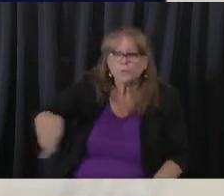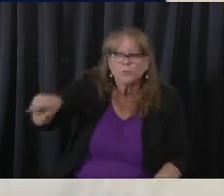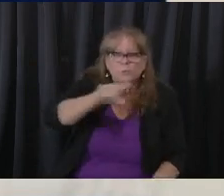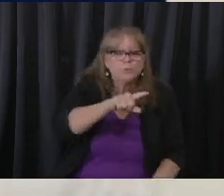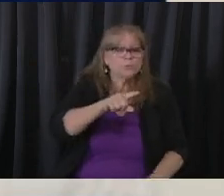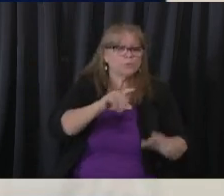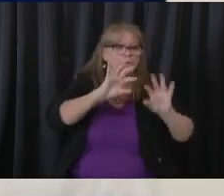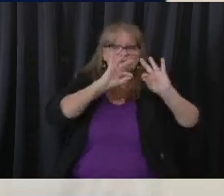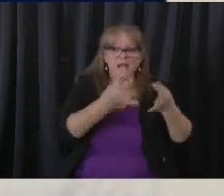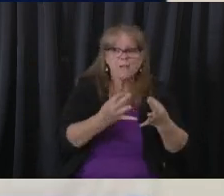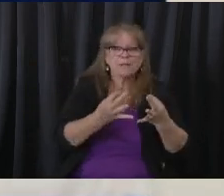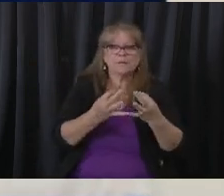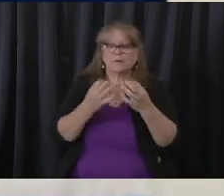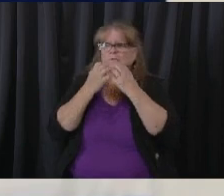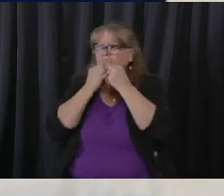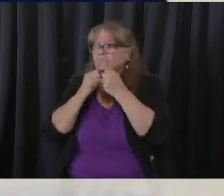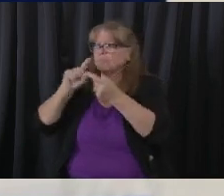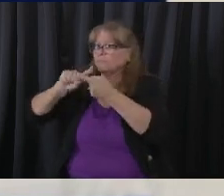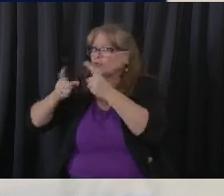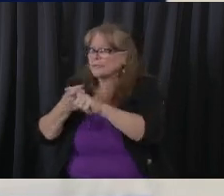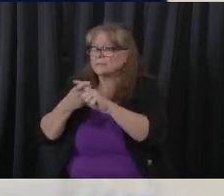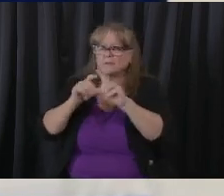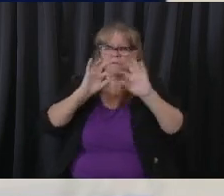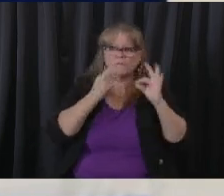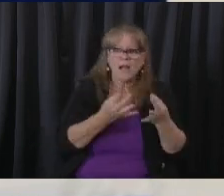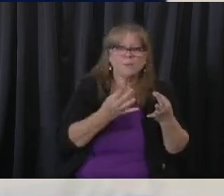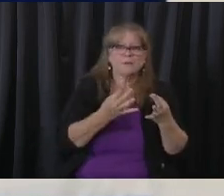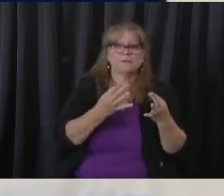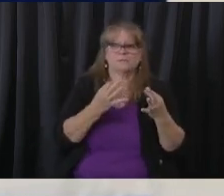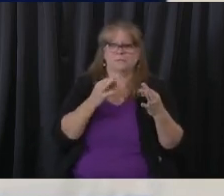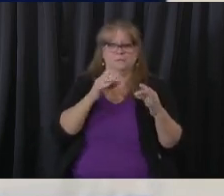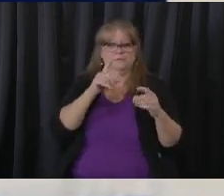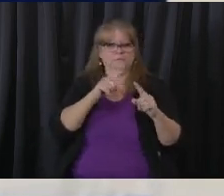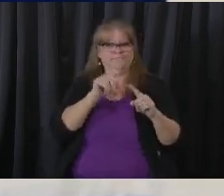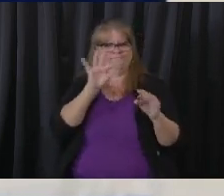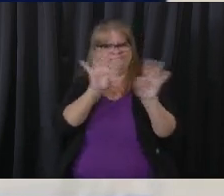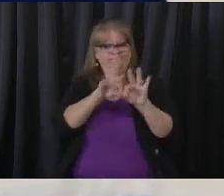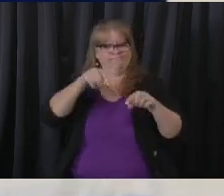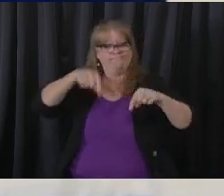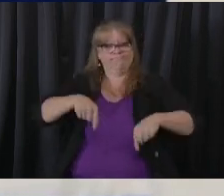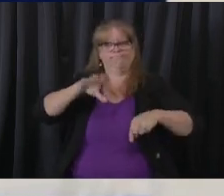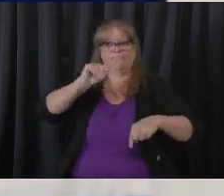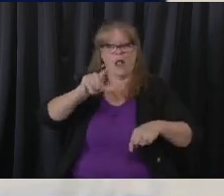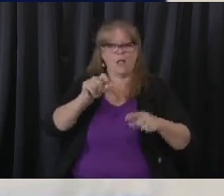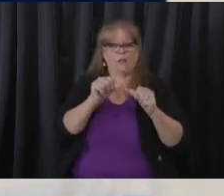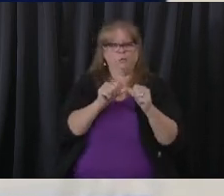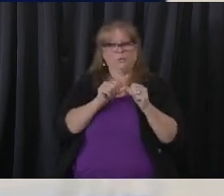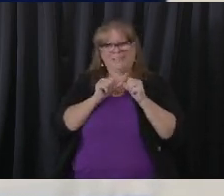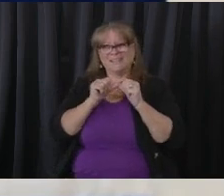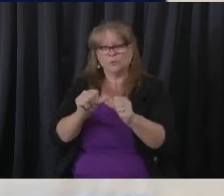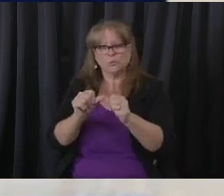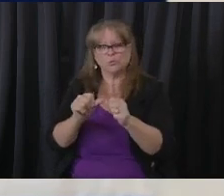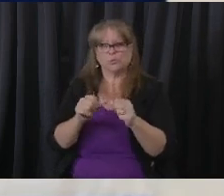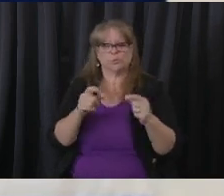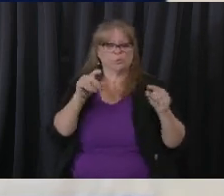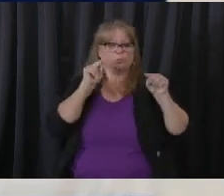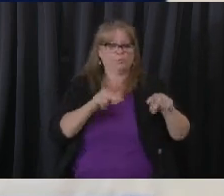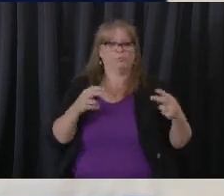all. Let's stay healthy. Let's move forward in the weeks and months ahead. We did it before in July and we bent the curve. We can do it again.